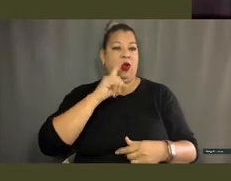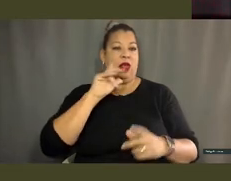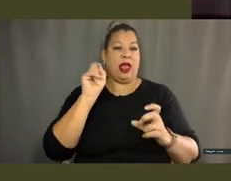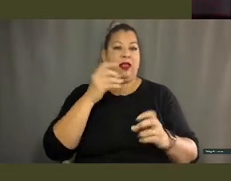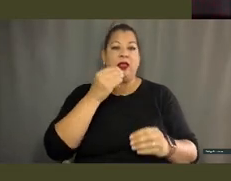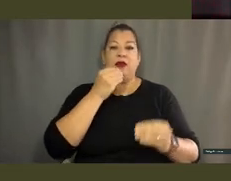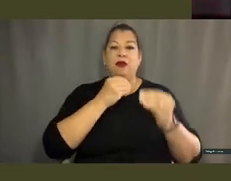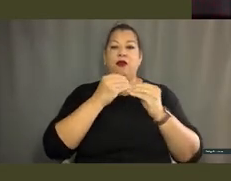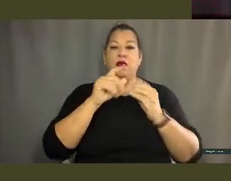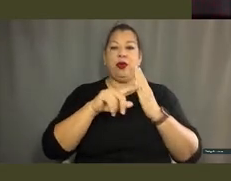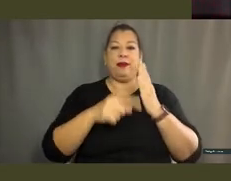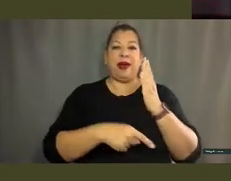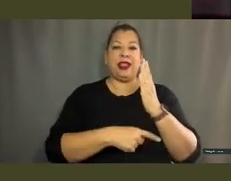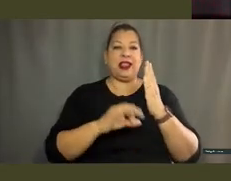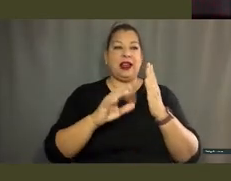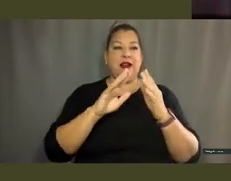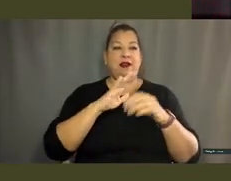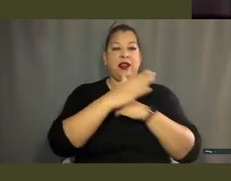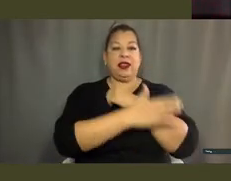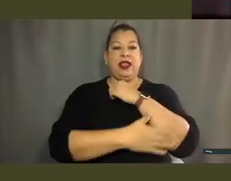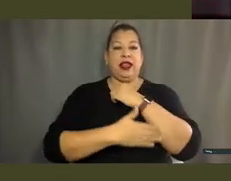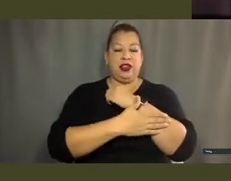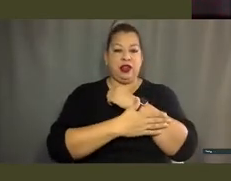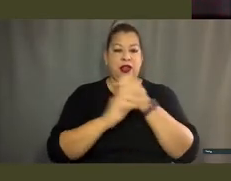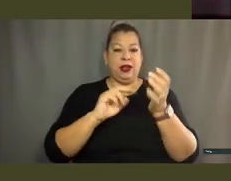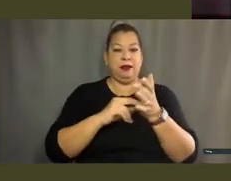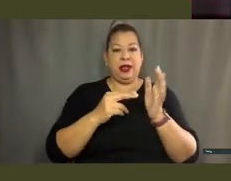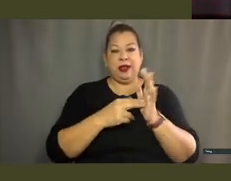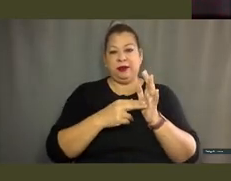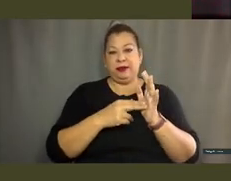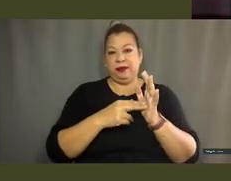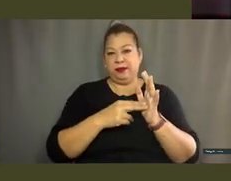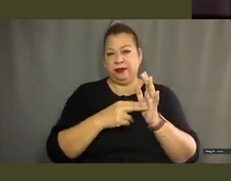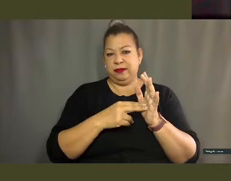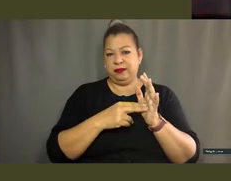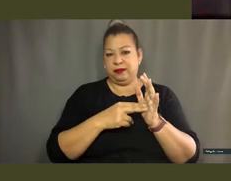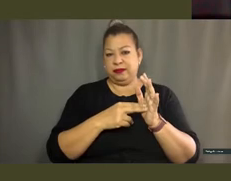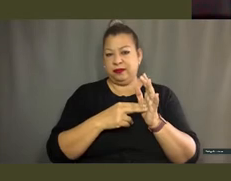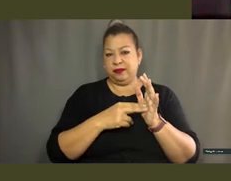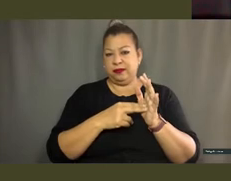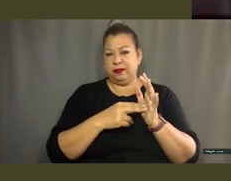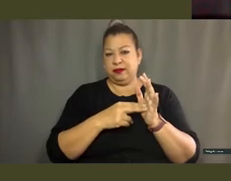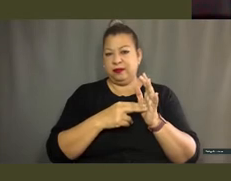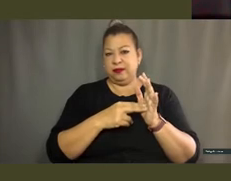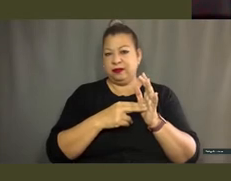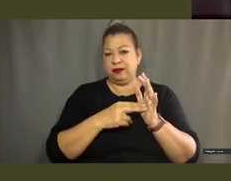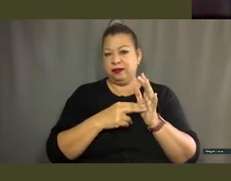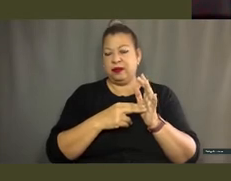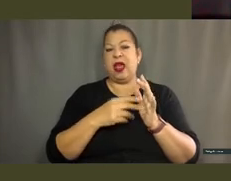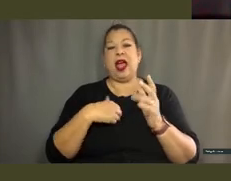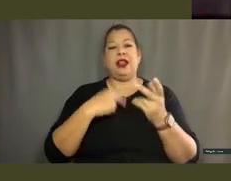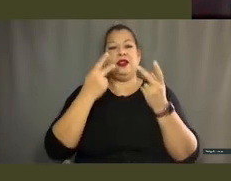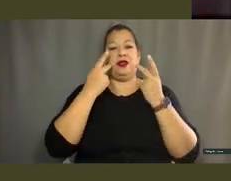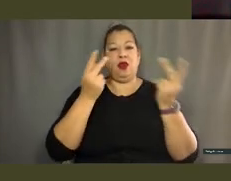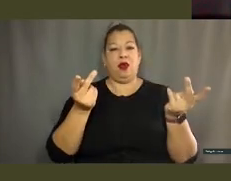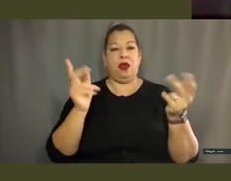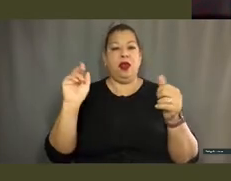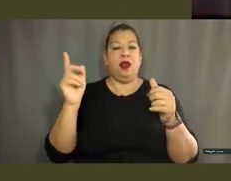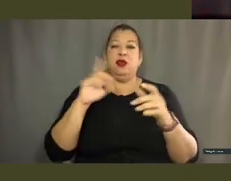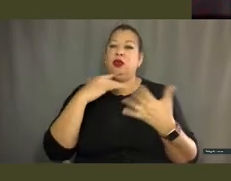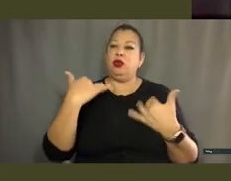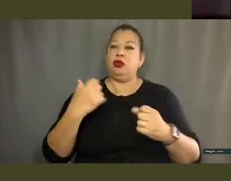I am currently in Benue State, Nigeria. And I saw the first and impact of the climate